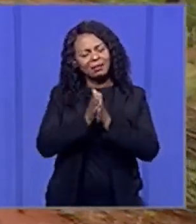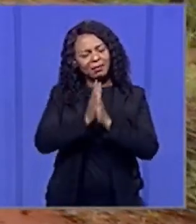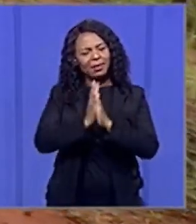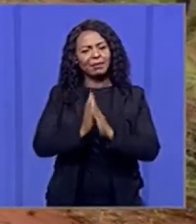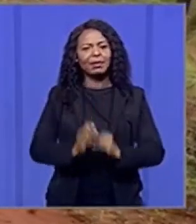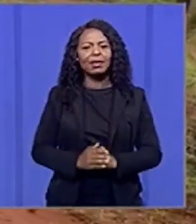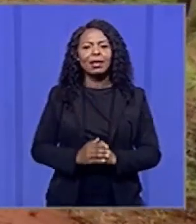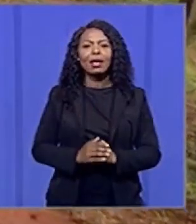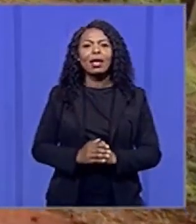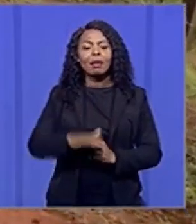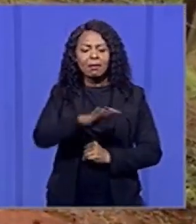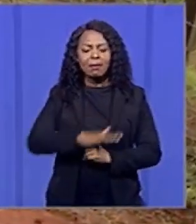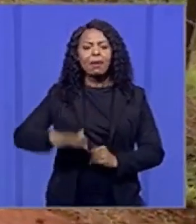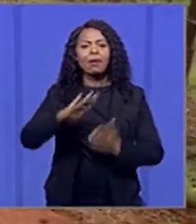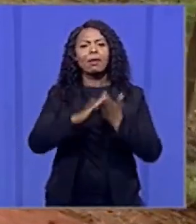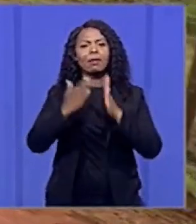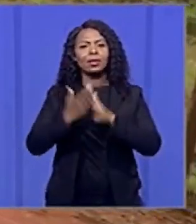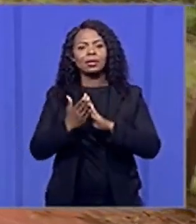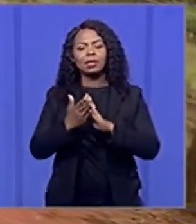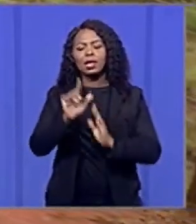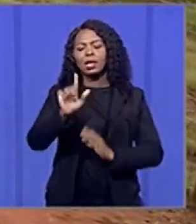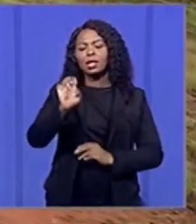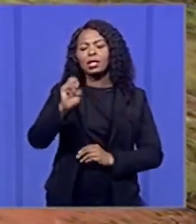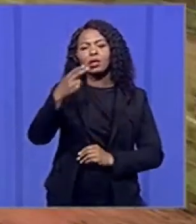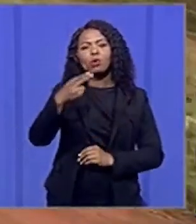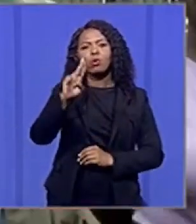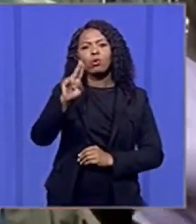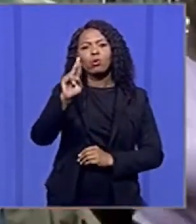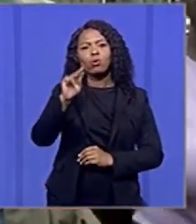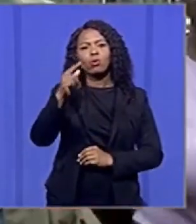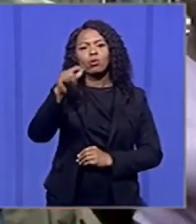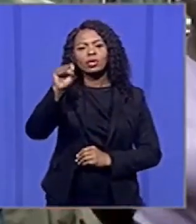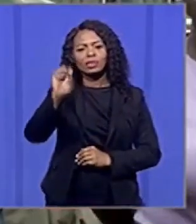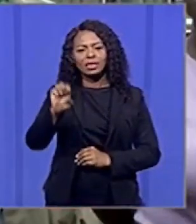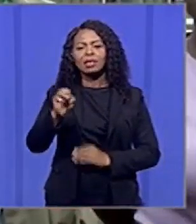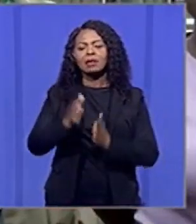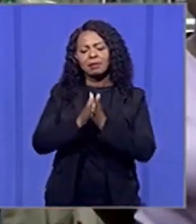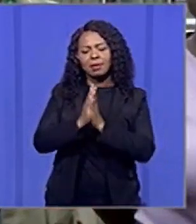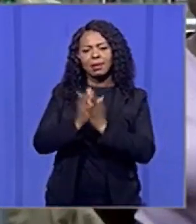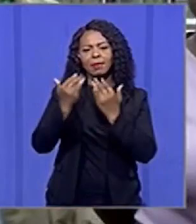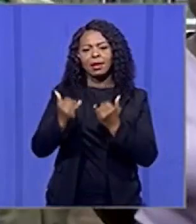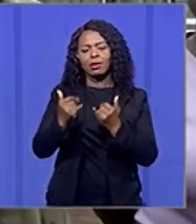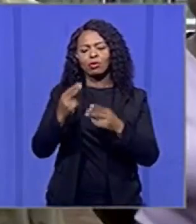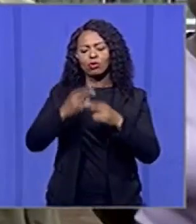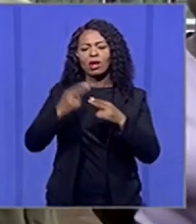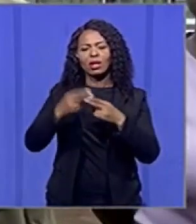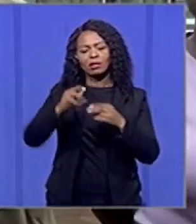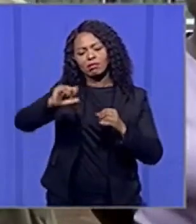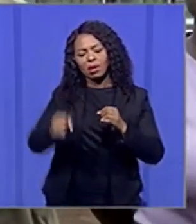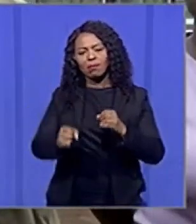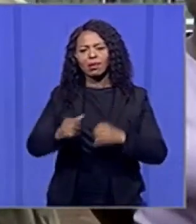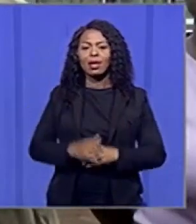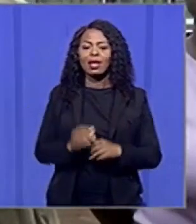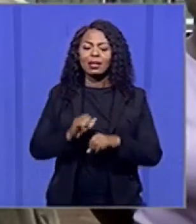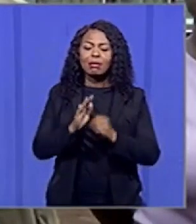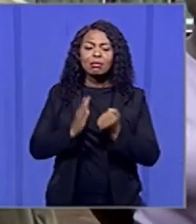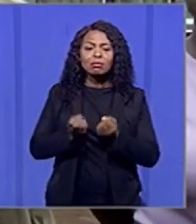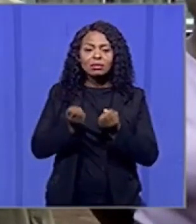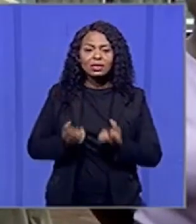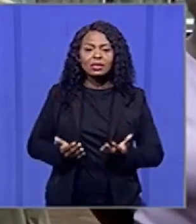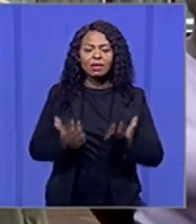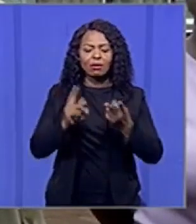wa Palamakua mo Lehurutse le bona ba ikuela jalo. Mathata ka go shota ditirelo tsotlhe fela ka dintse metsi